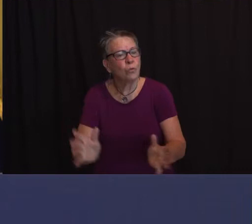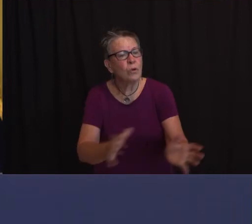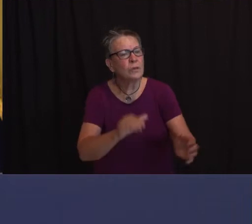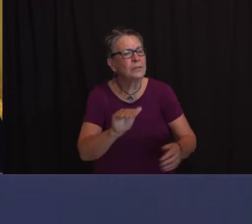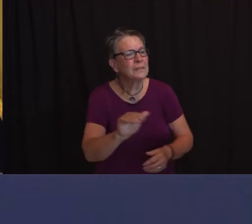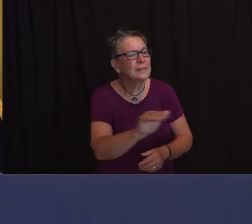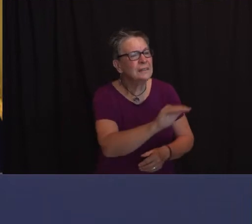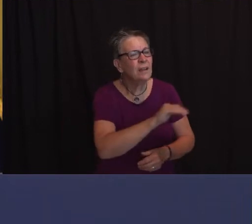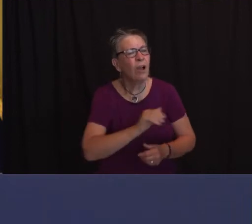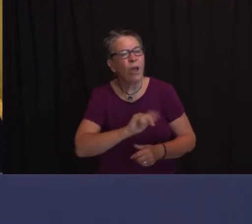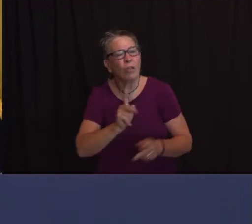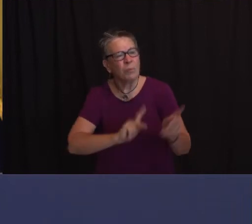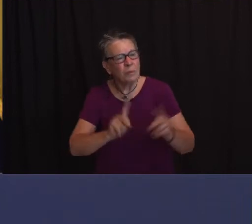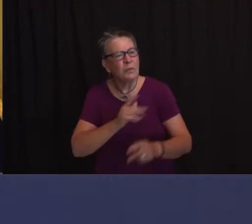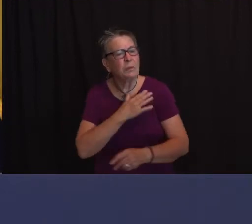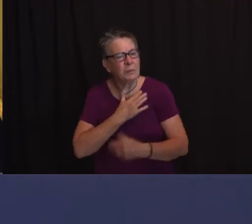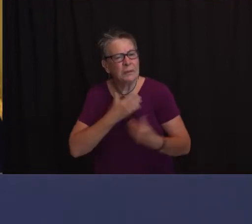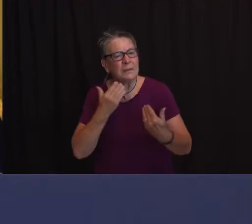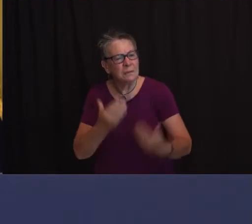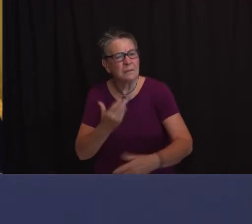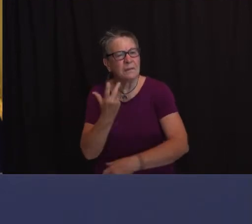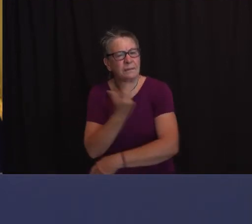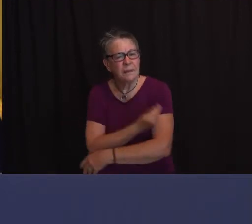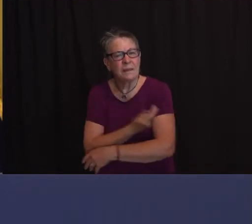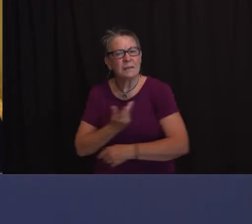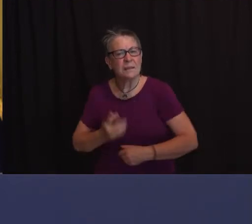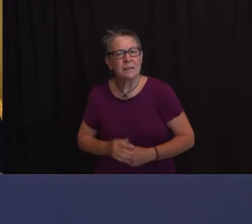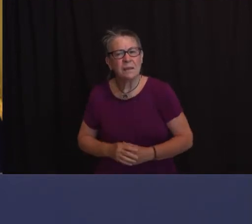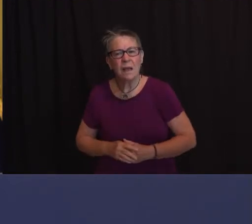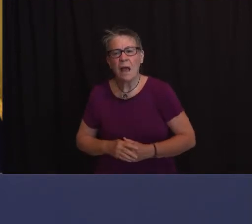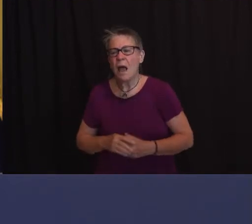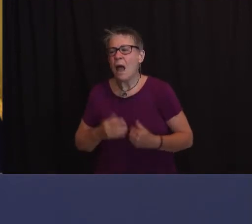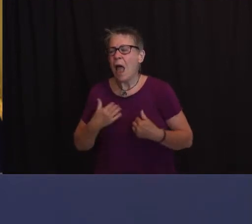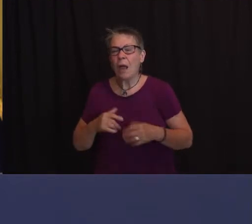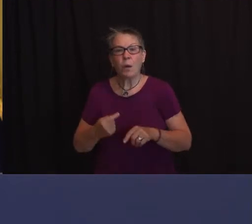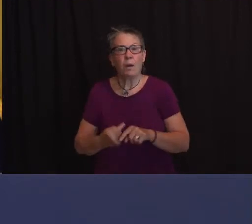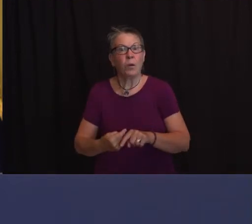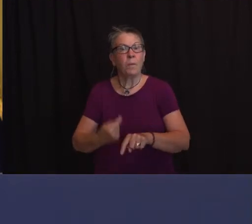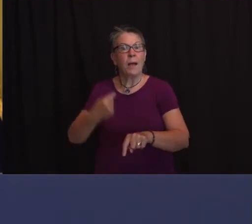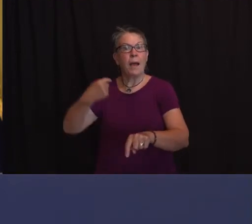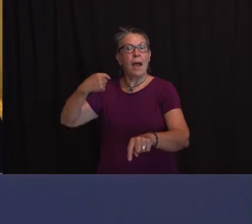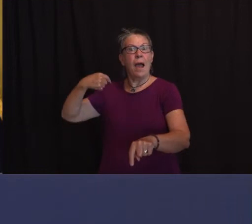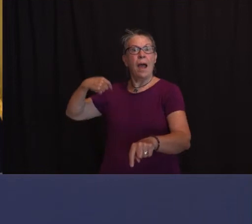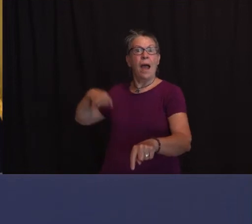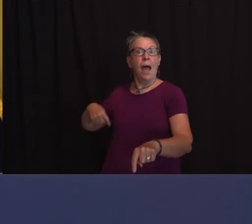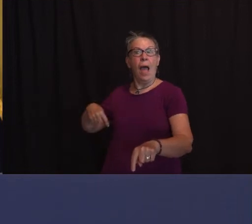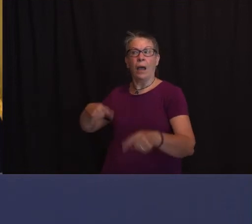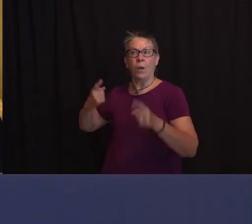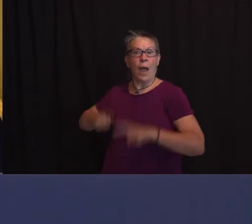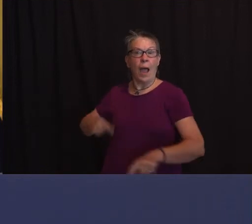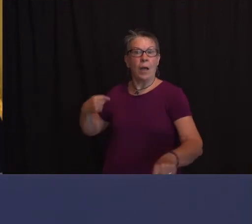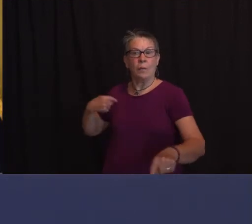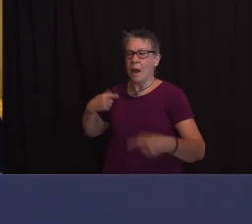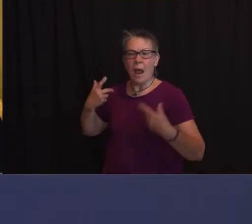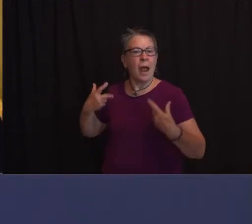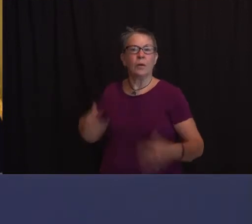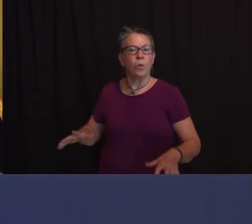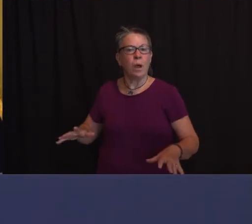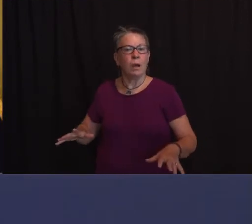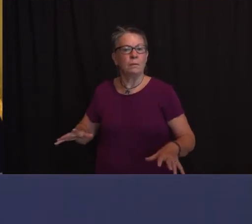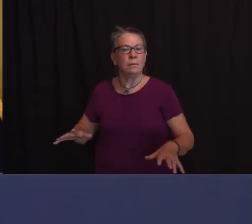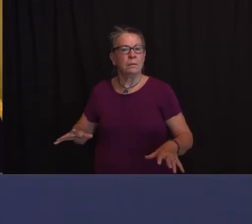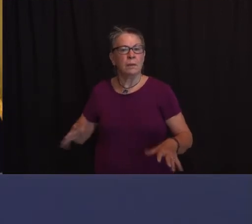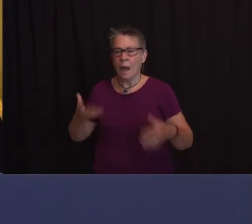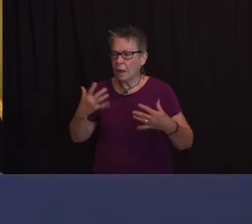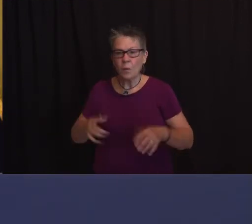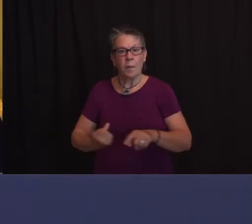the masking, social distancing, shutting stuff down. But if they're frustrated, I don't blame them, because there are some people, there are